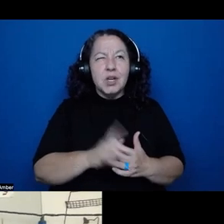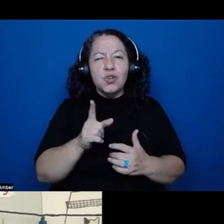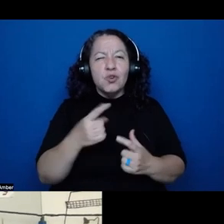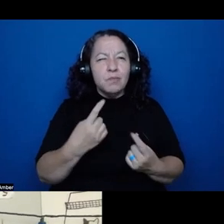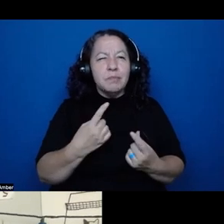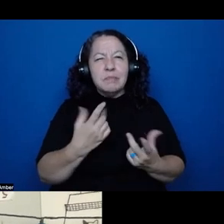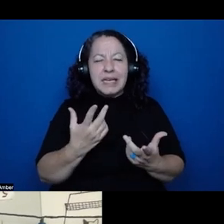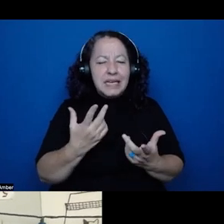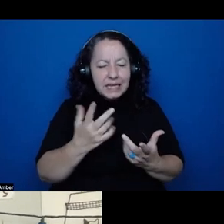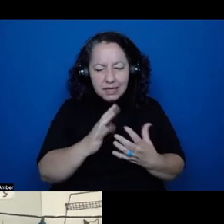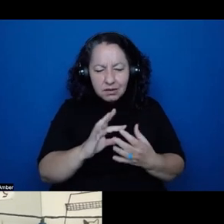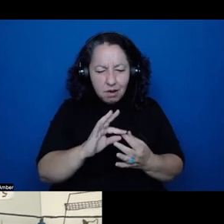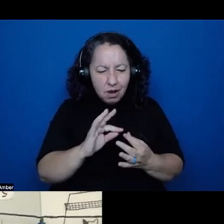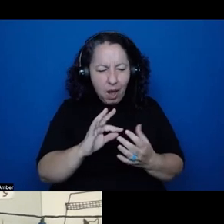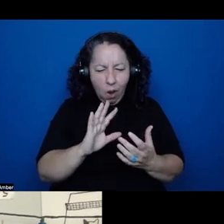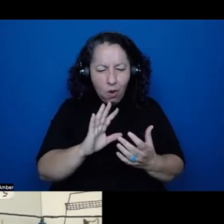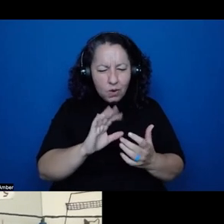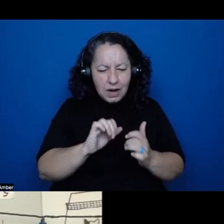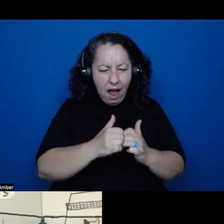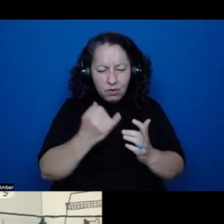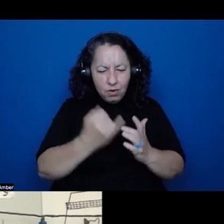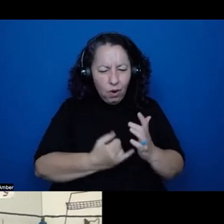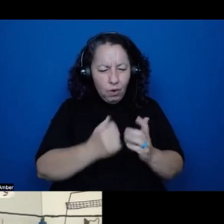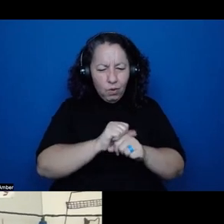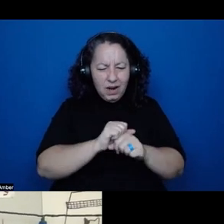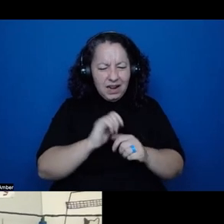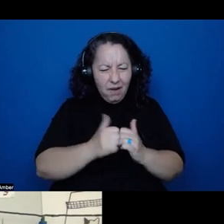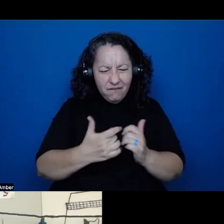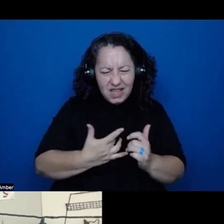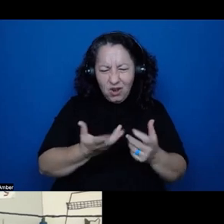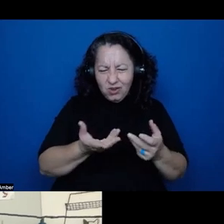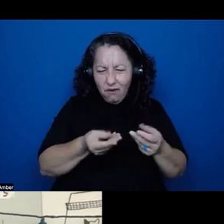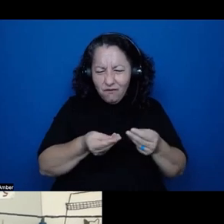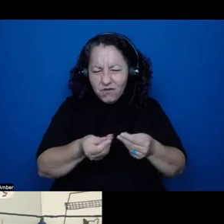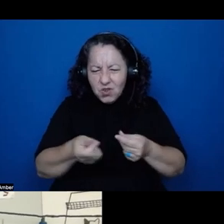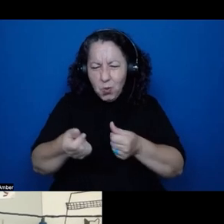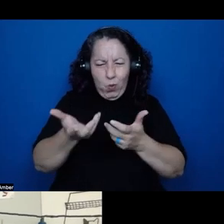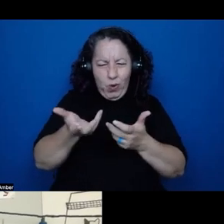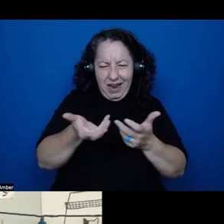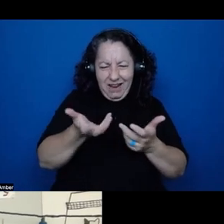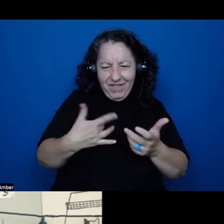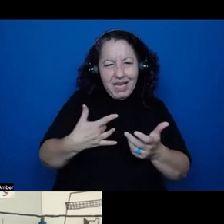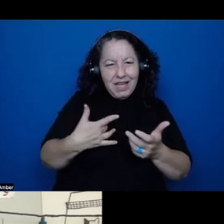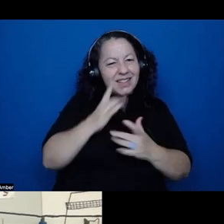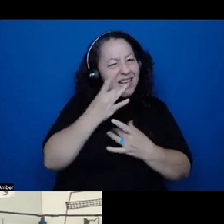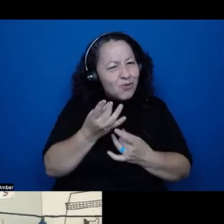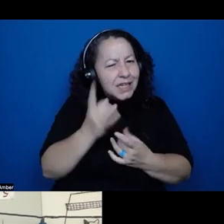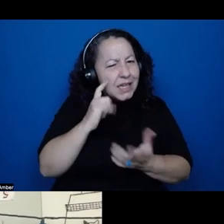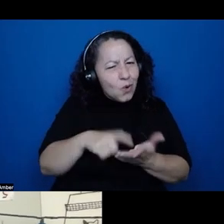artwork, there's like fluidity to it, which I think is really interesting. And I noticed just from online sources